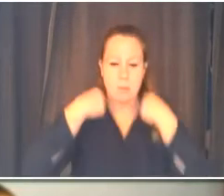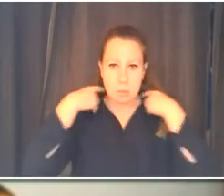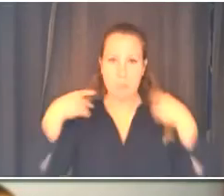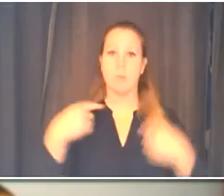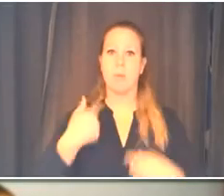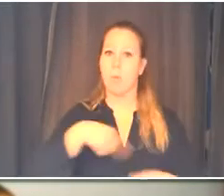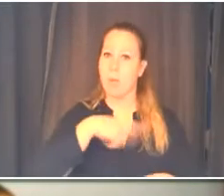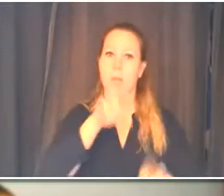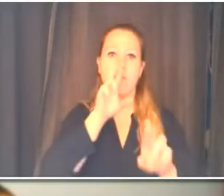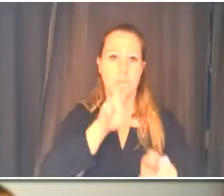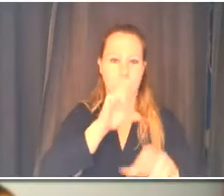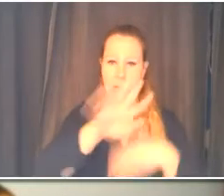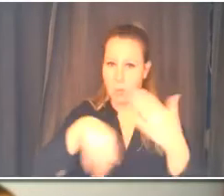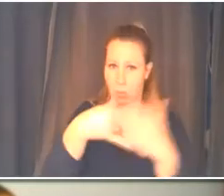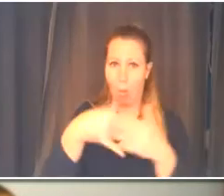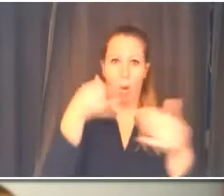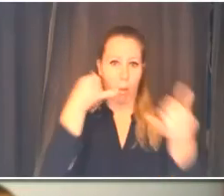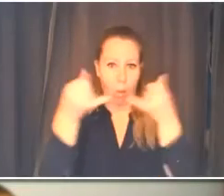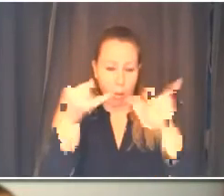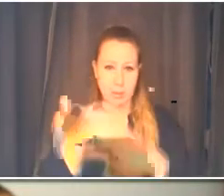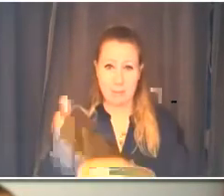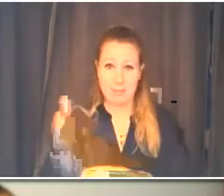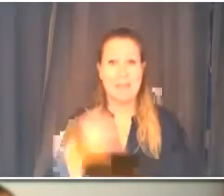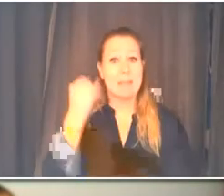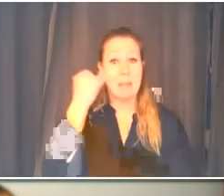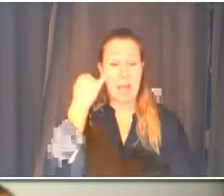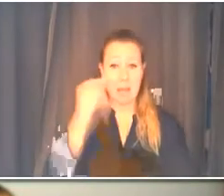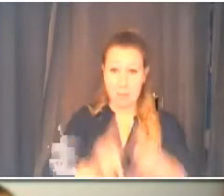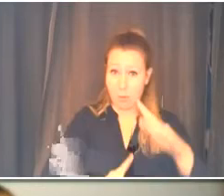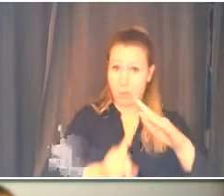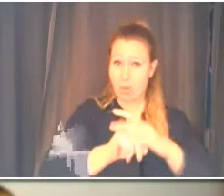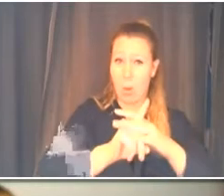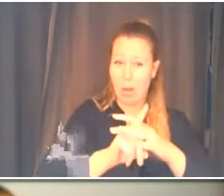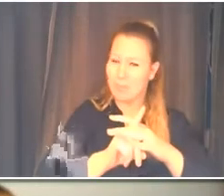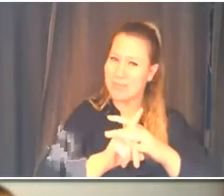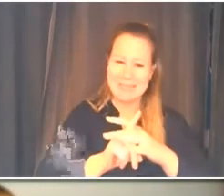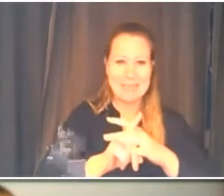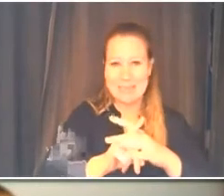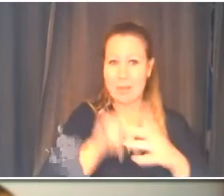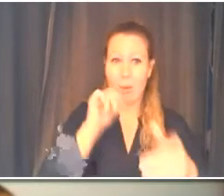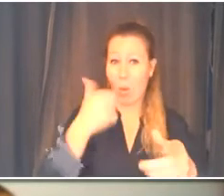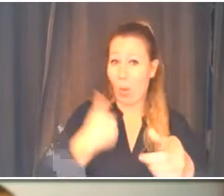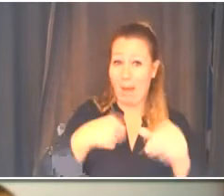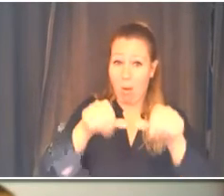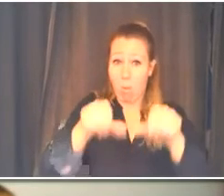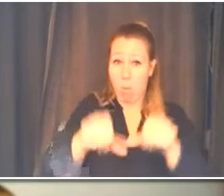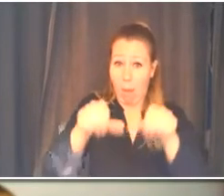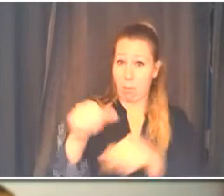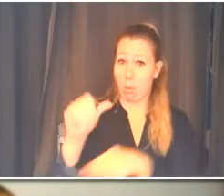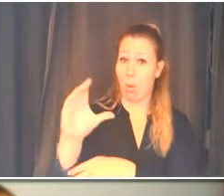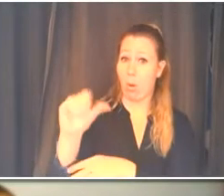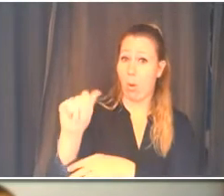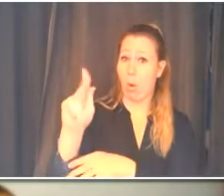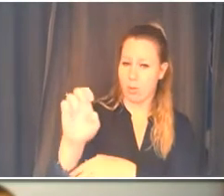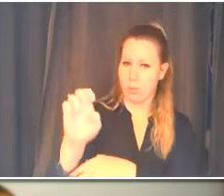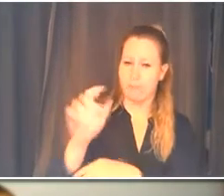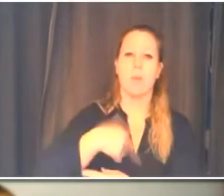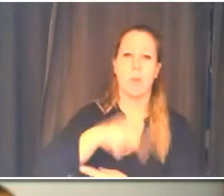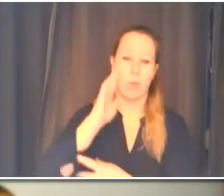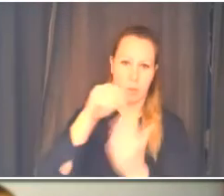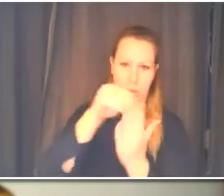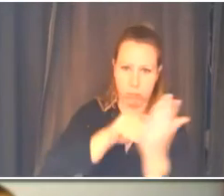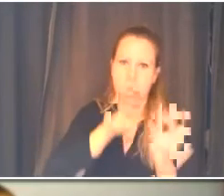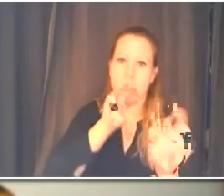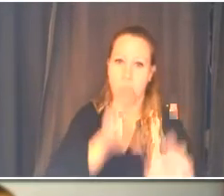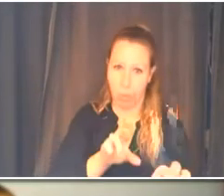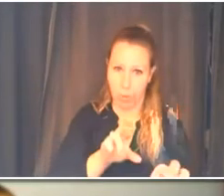on each founded domestic incident report by both the domestic violence prevention officers and the crime victim assistance program victim